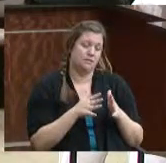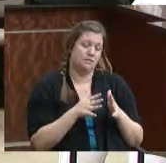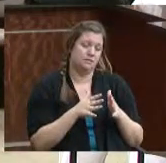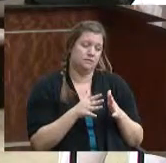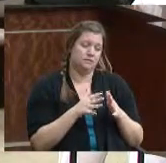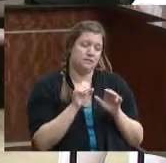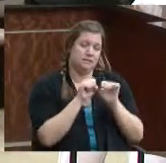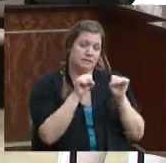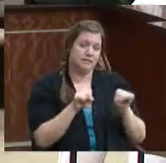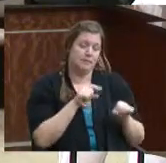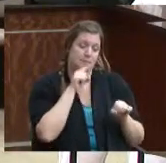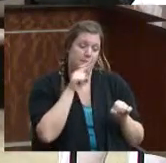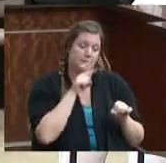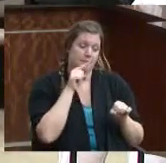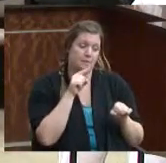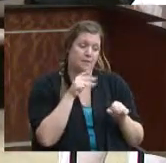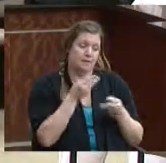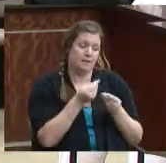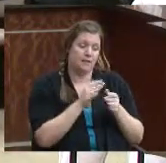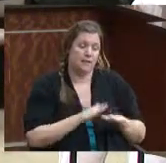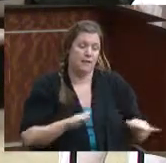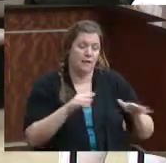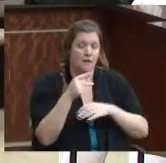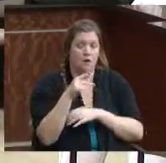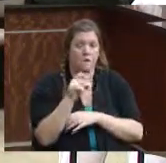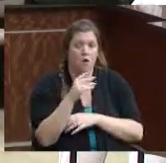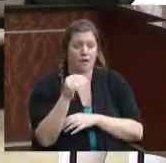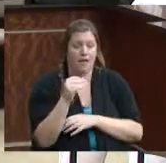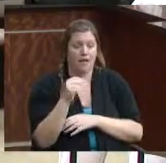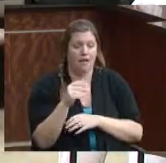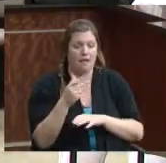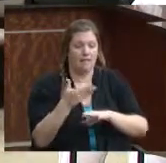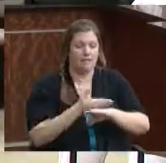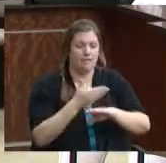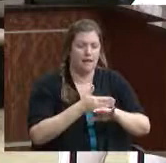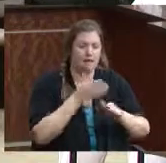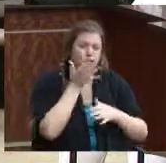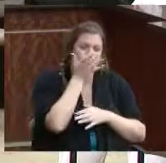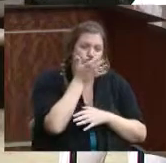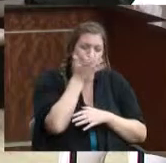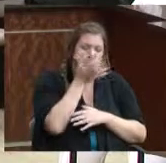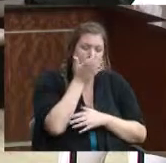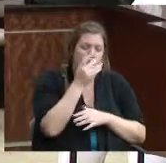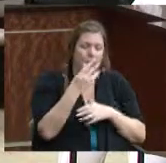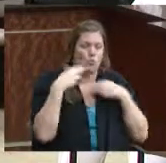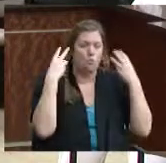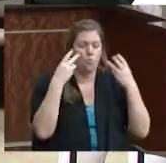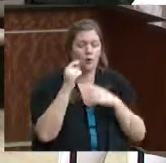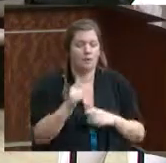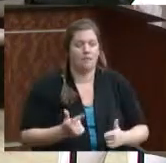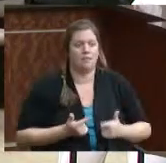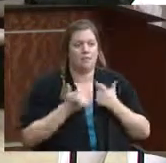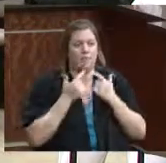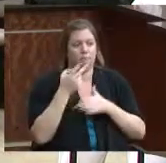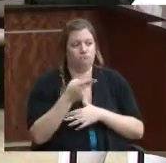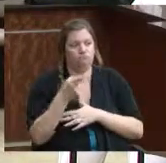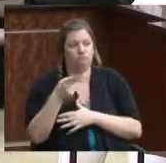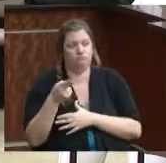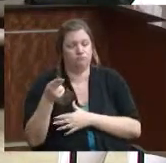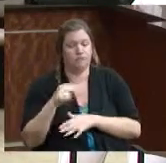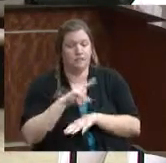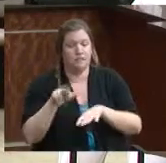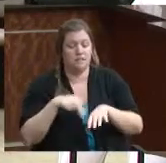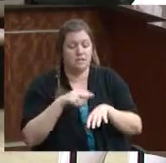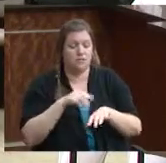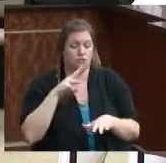America's system of public lands includes parks, unique landscape, forests, wildlife refuge, historical trails,